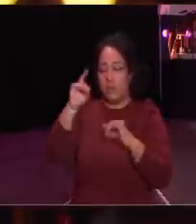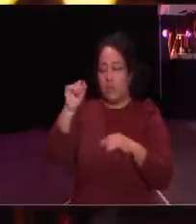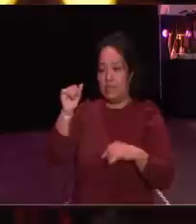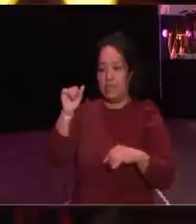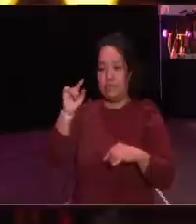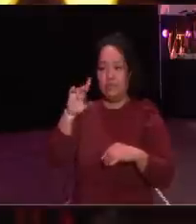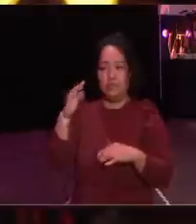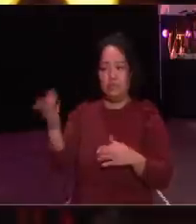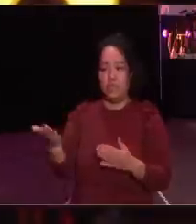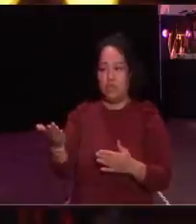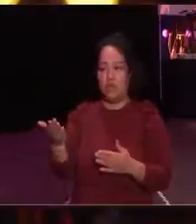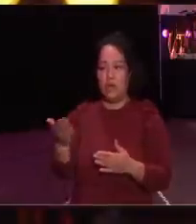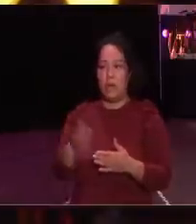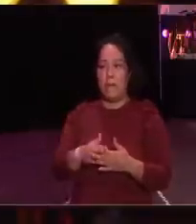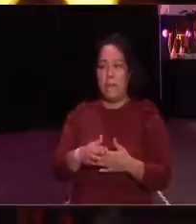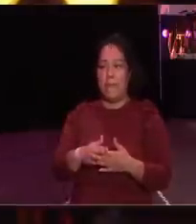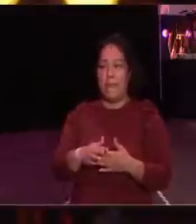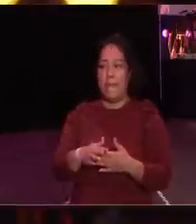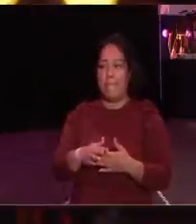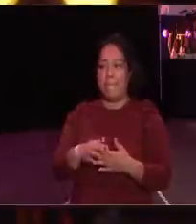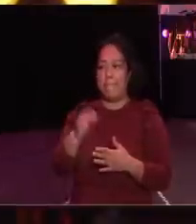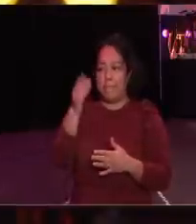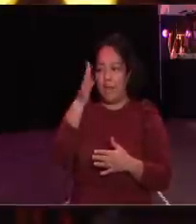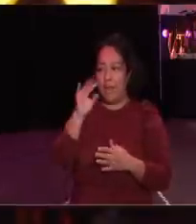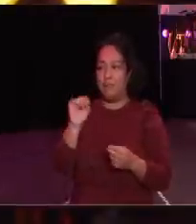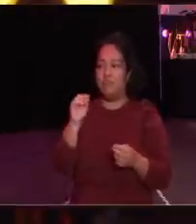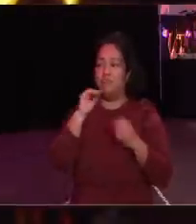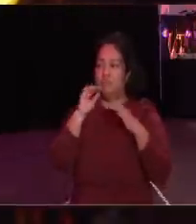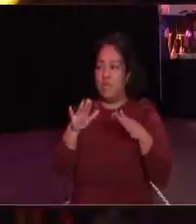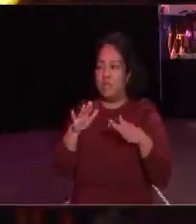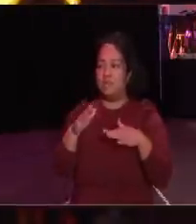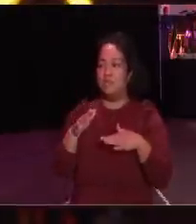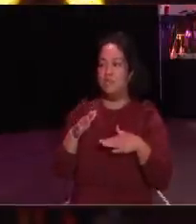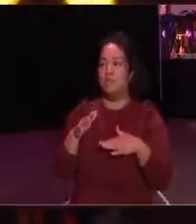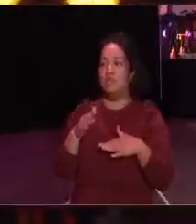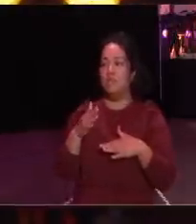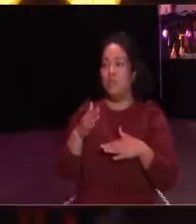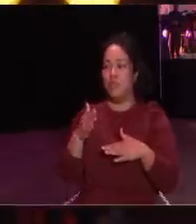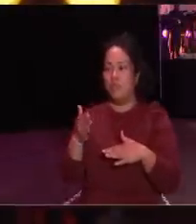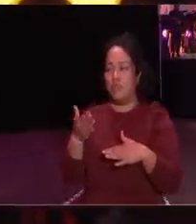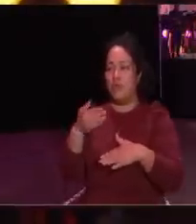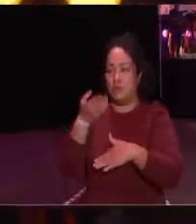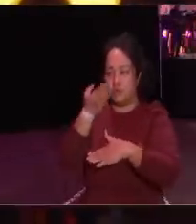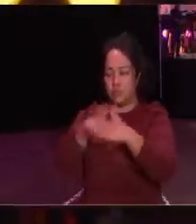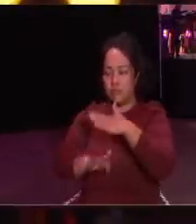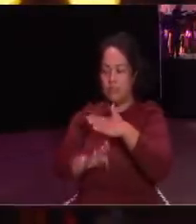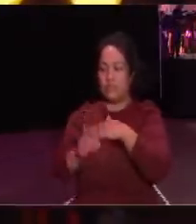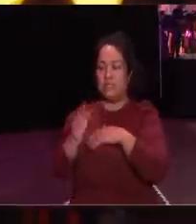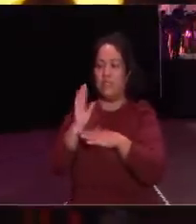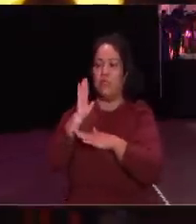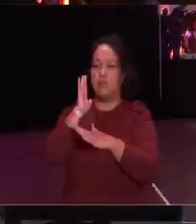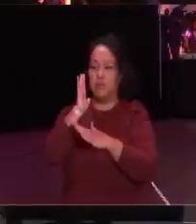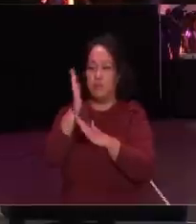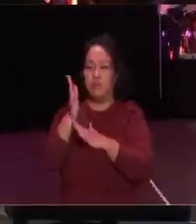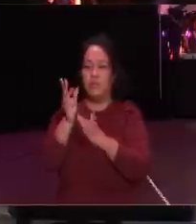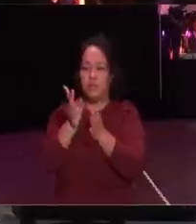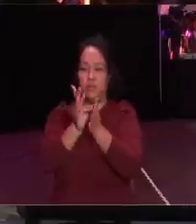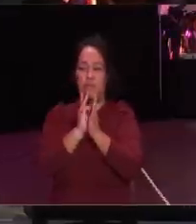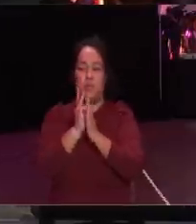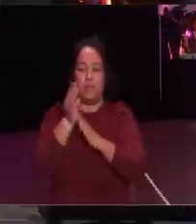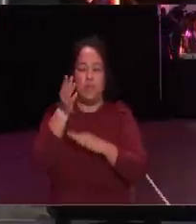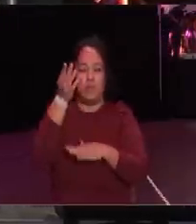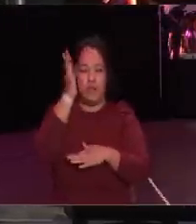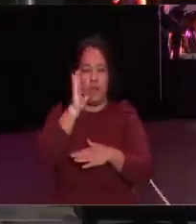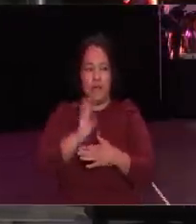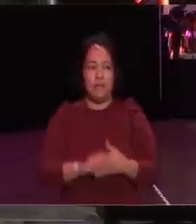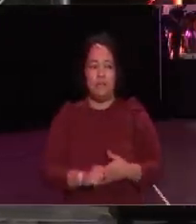El Señor bendice a aquellos que son sujetos. God blesses those that are sumisos a la voluntad de Dios. To the will of God.